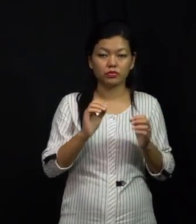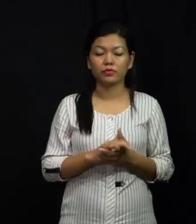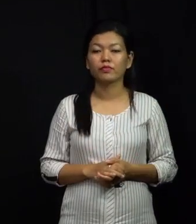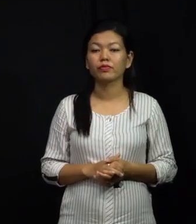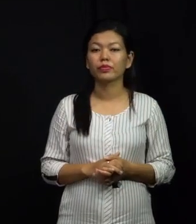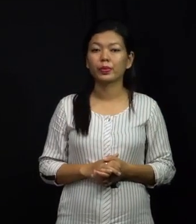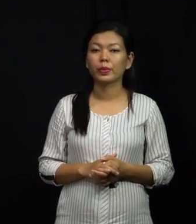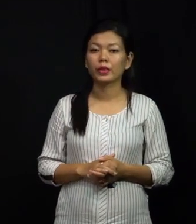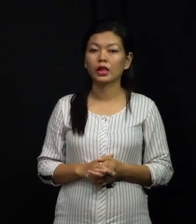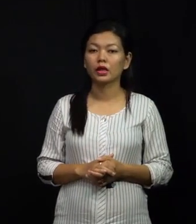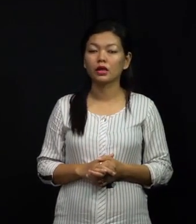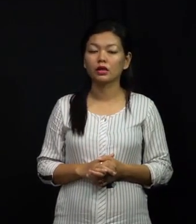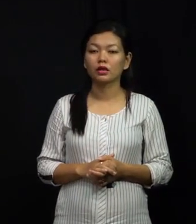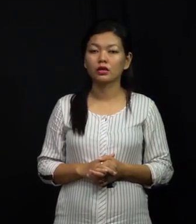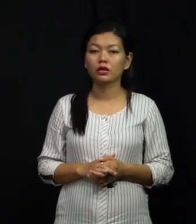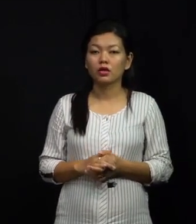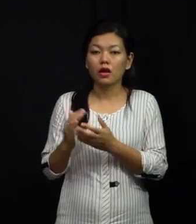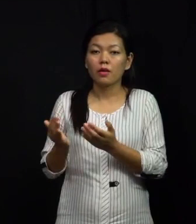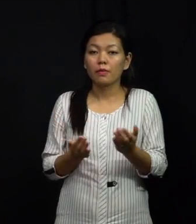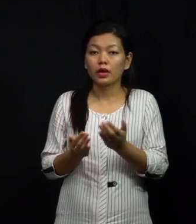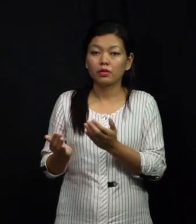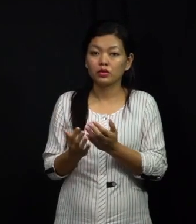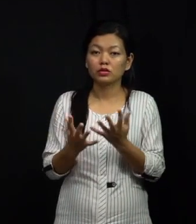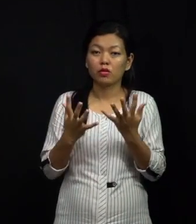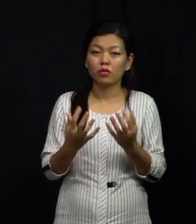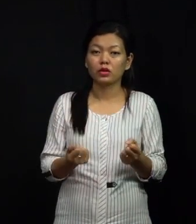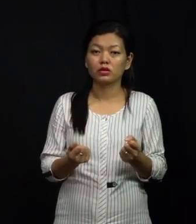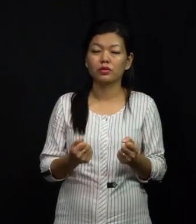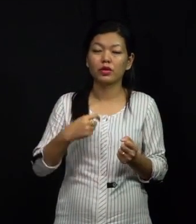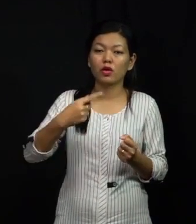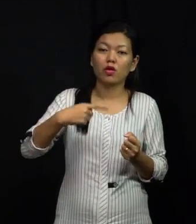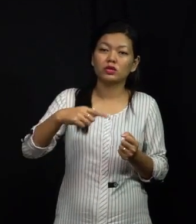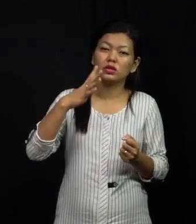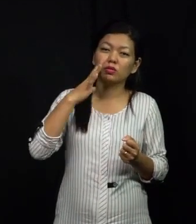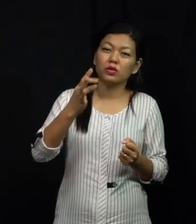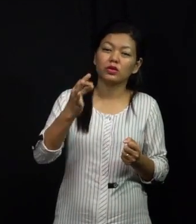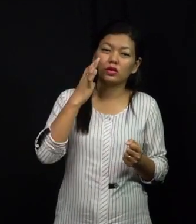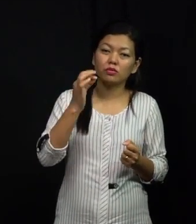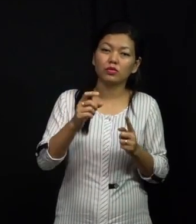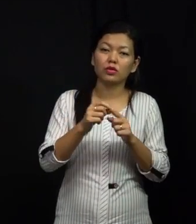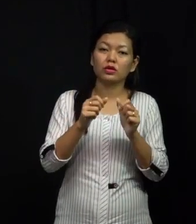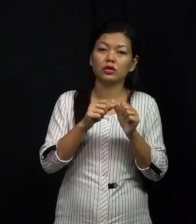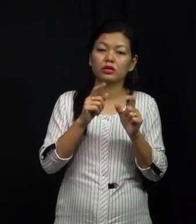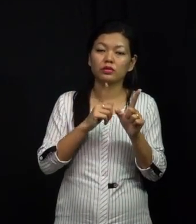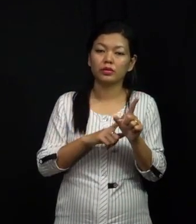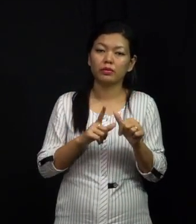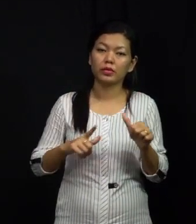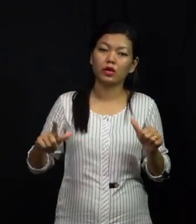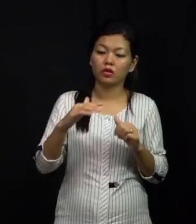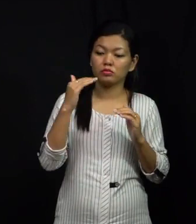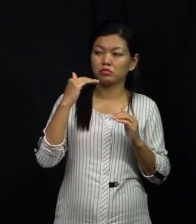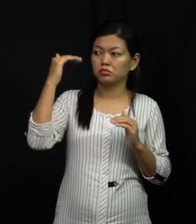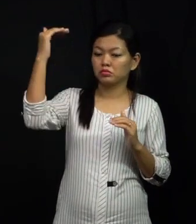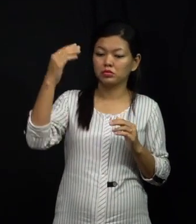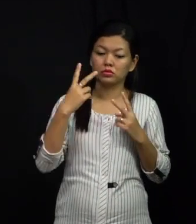self-centered means everyone in the house. Suppose if you have a baby at home, then all of the adults, all of the grown-ups, they will focus